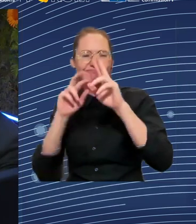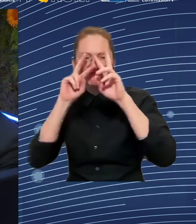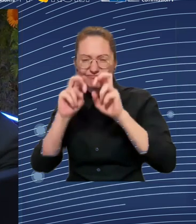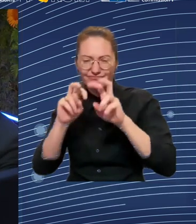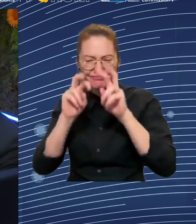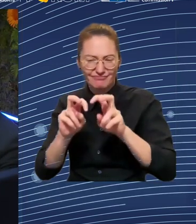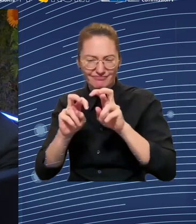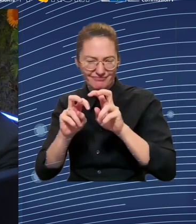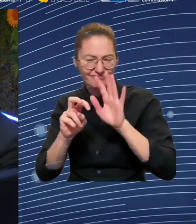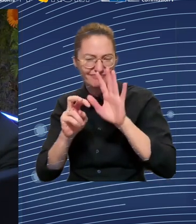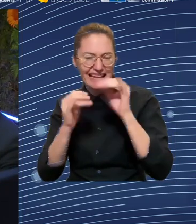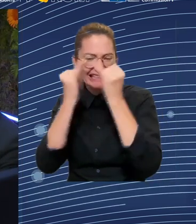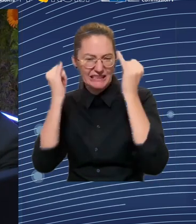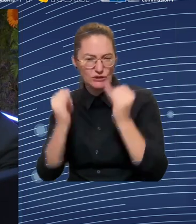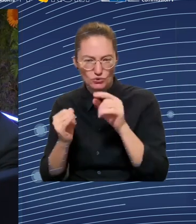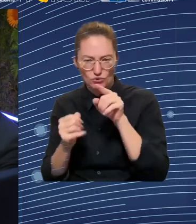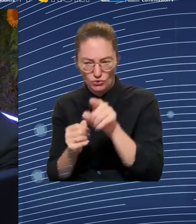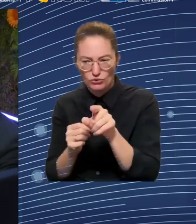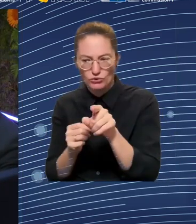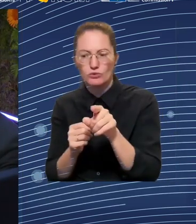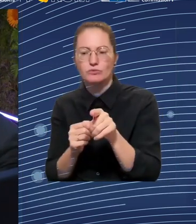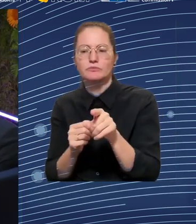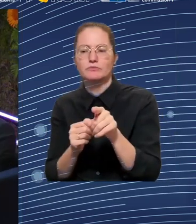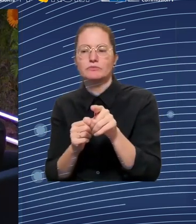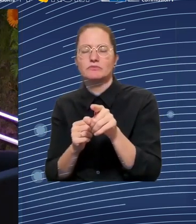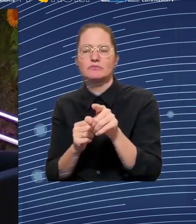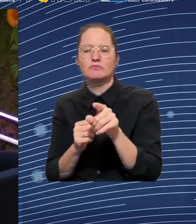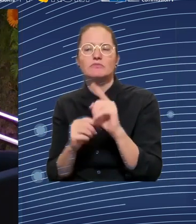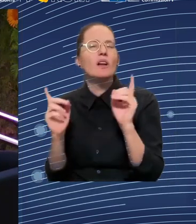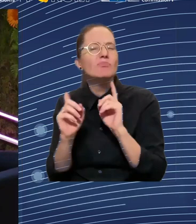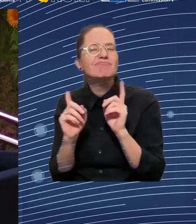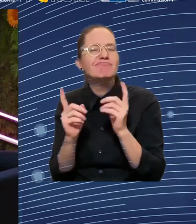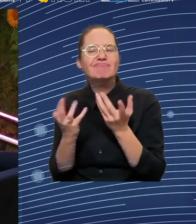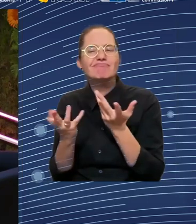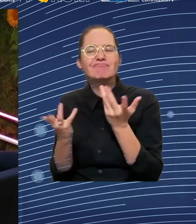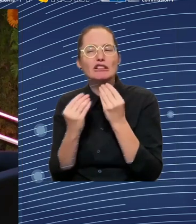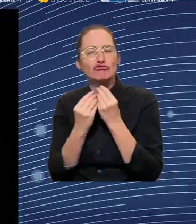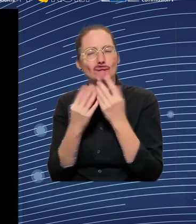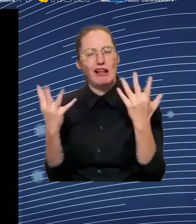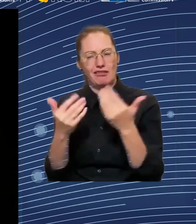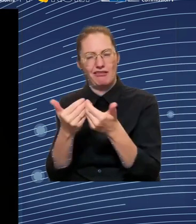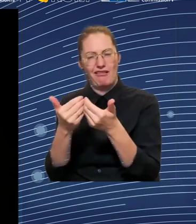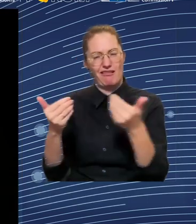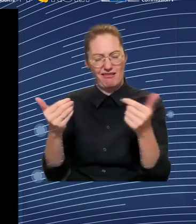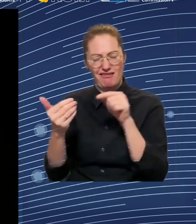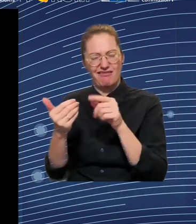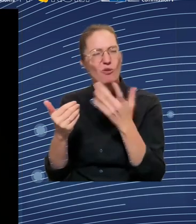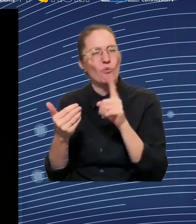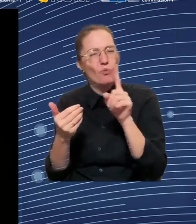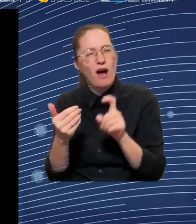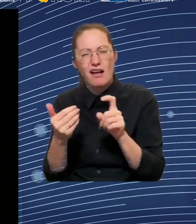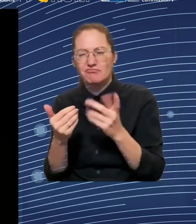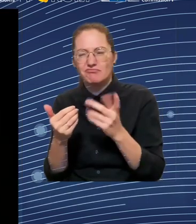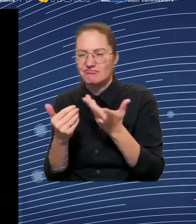to labor and skill shortages? Thank you very much for the question, and thank you for the